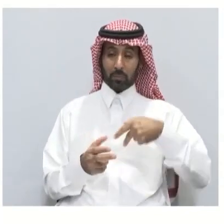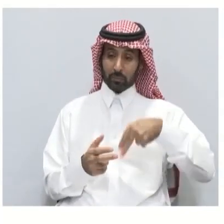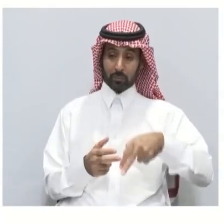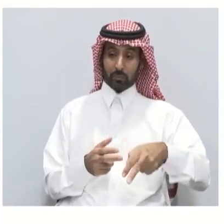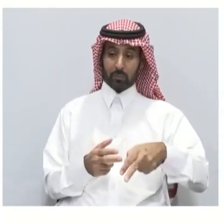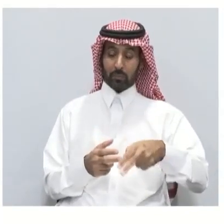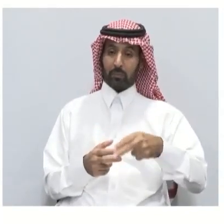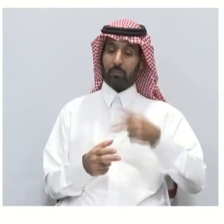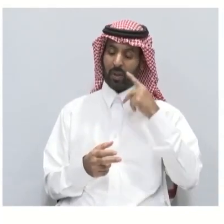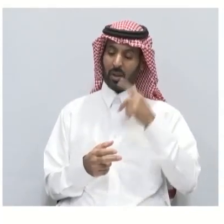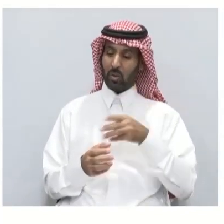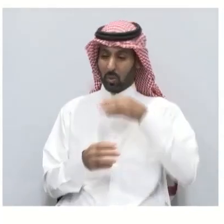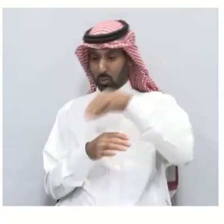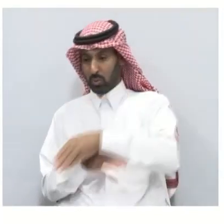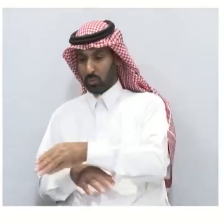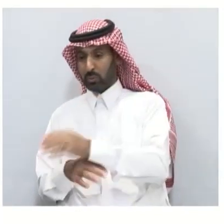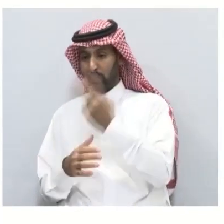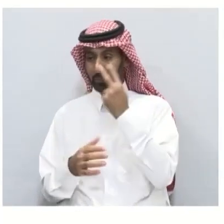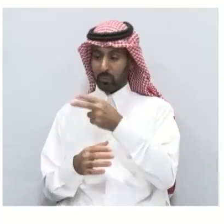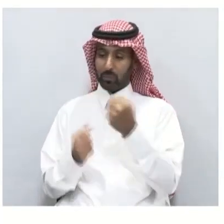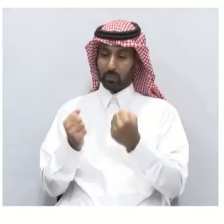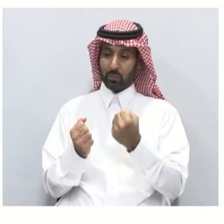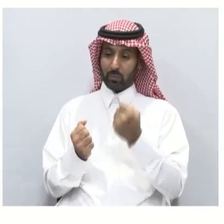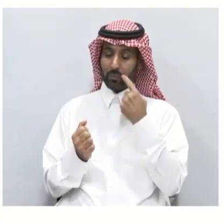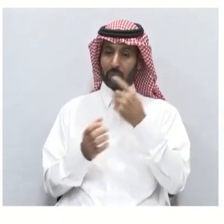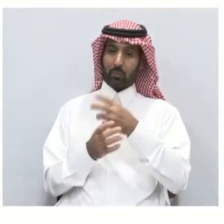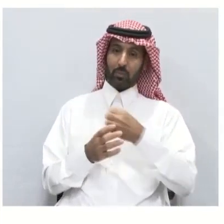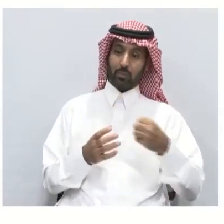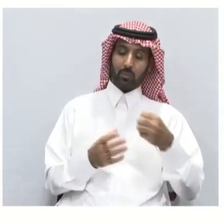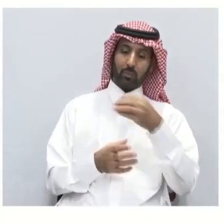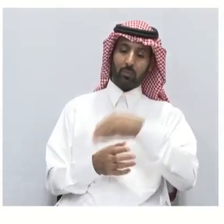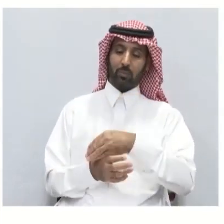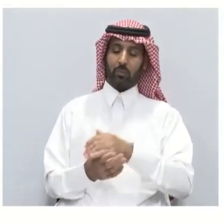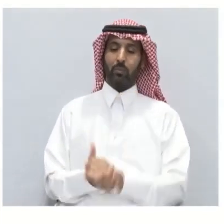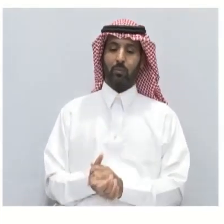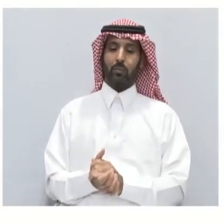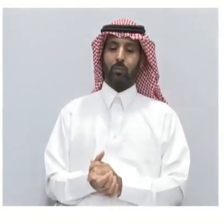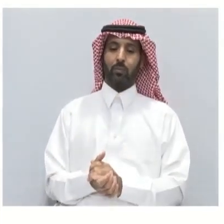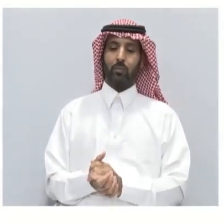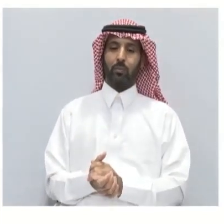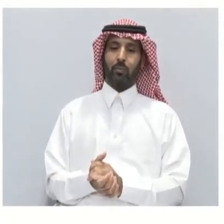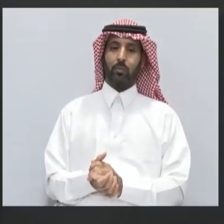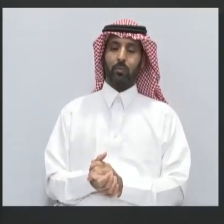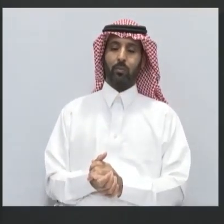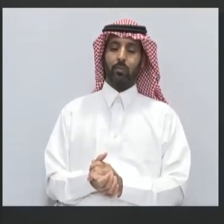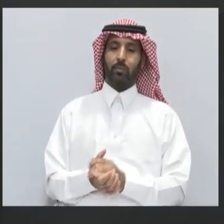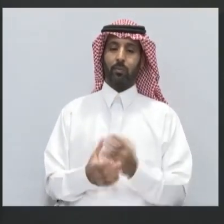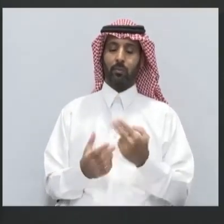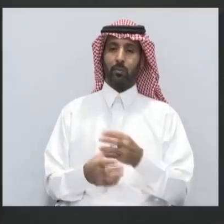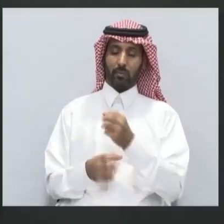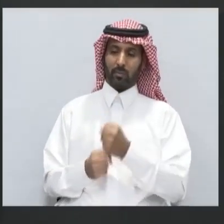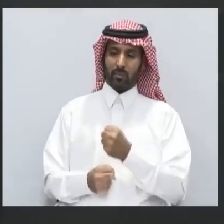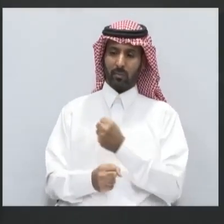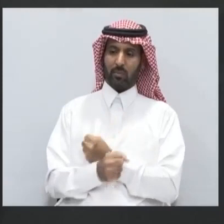being released. Then once he saw the gate open, he tried to escape. Of course, they caught him.